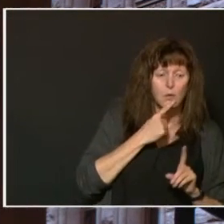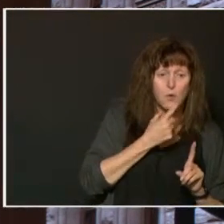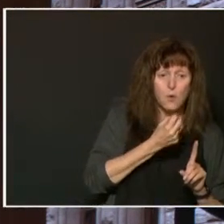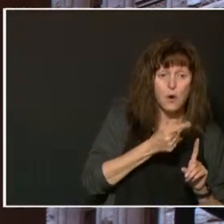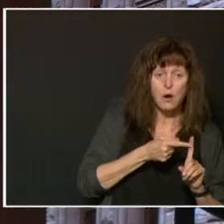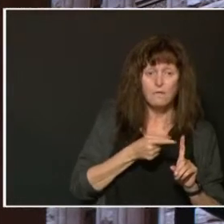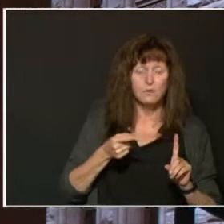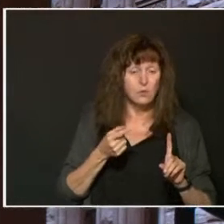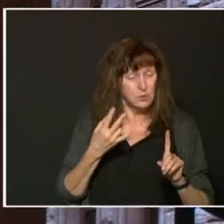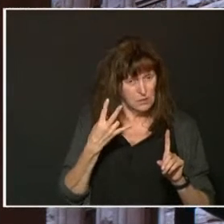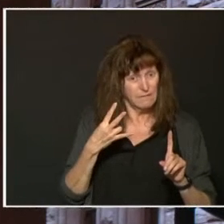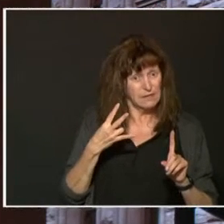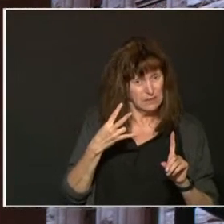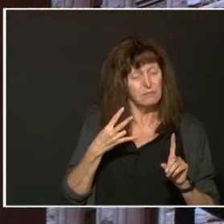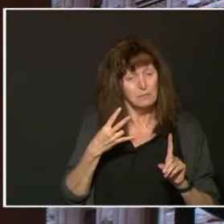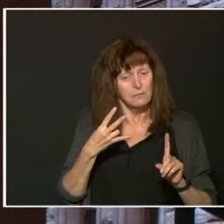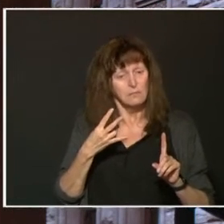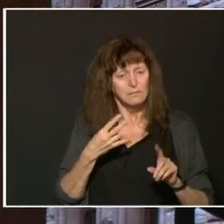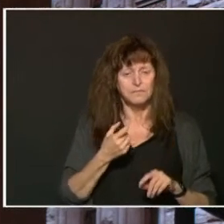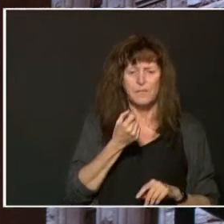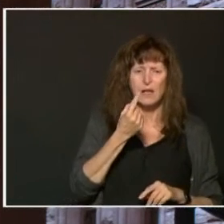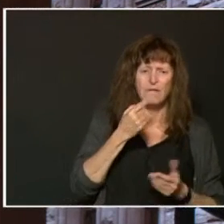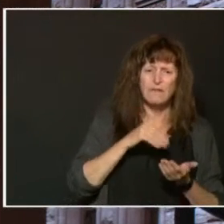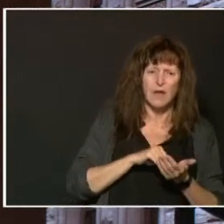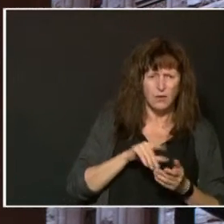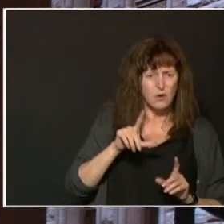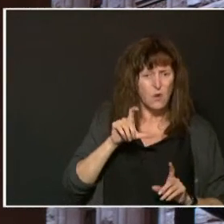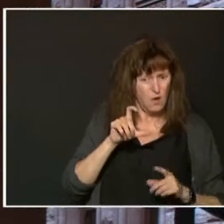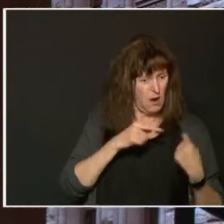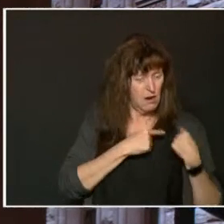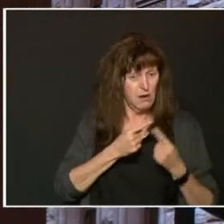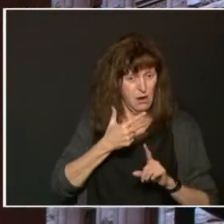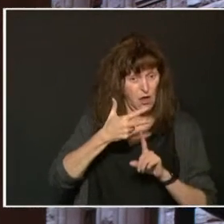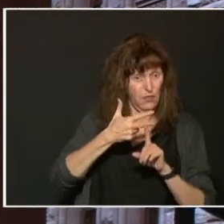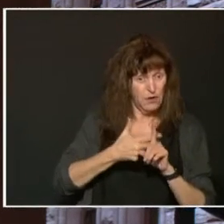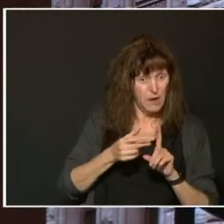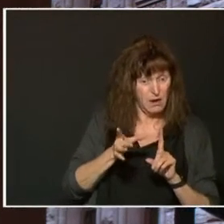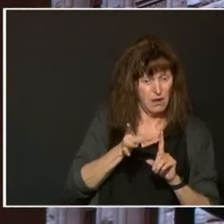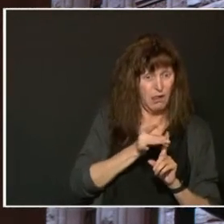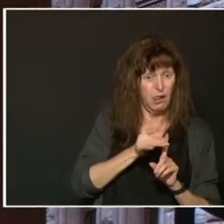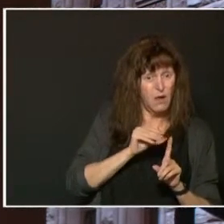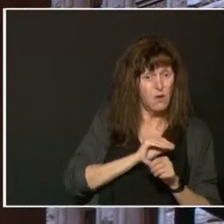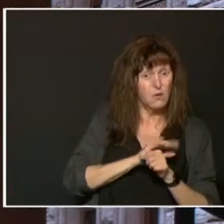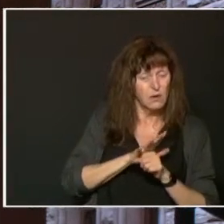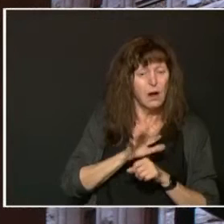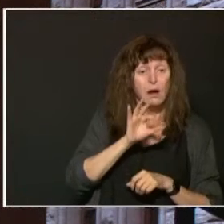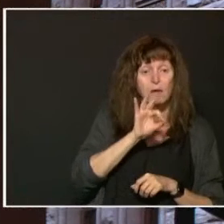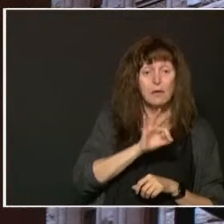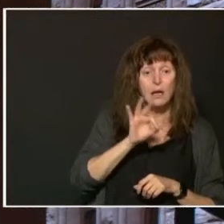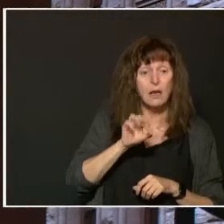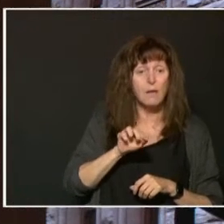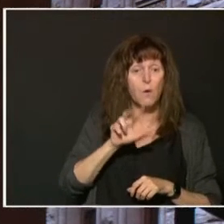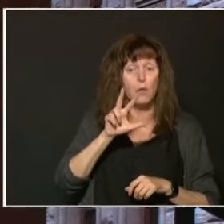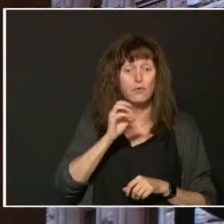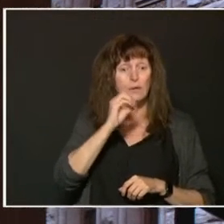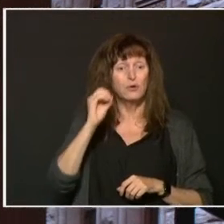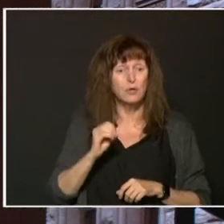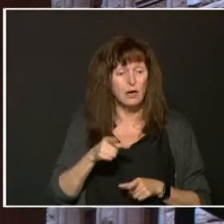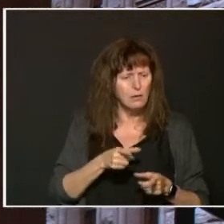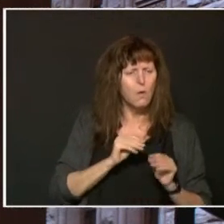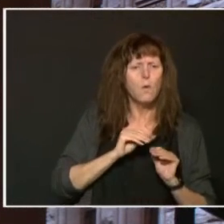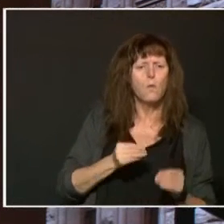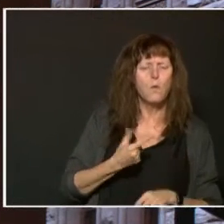cases we have had in Ontario over the last 3 months, that number was 99.3%. Last week, I